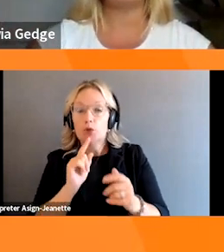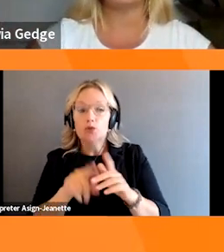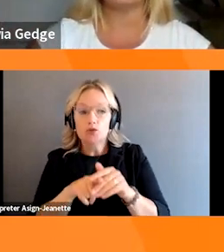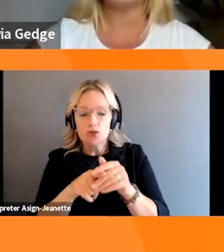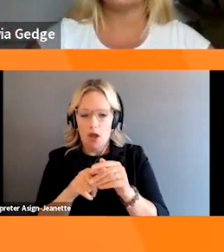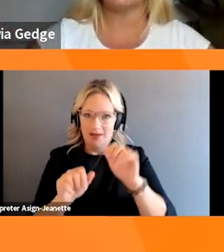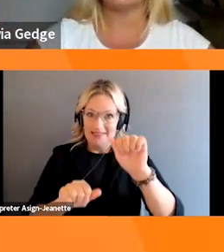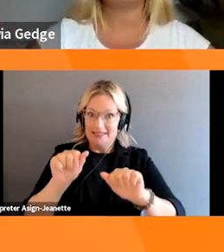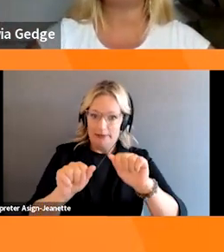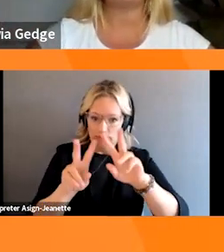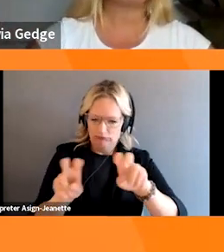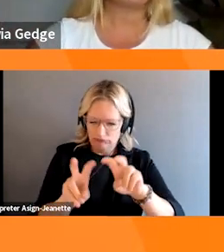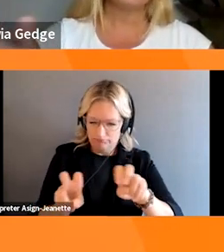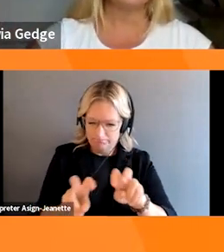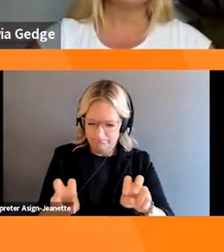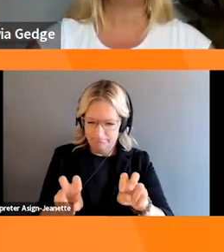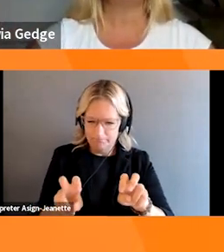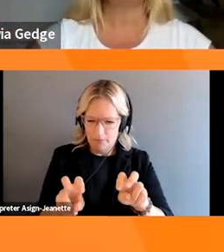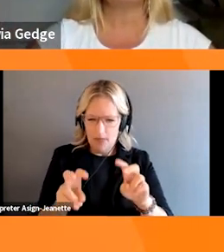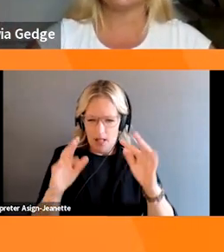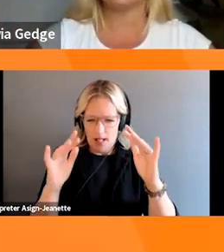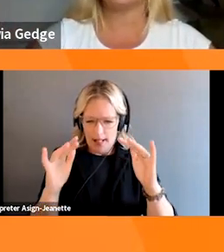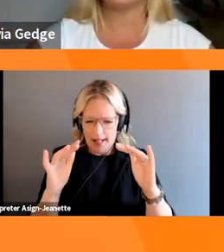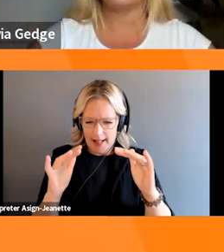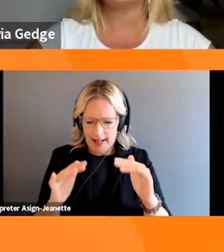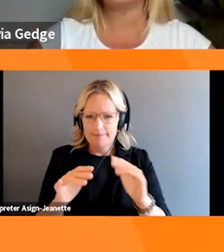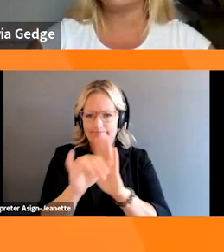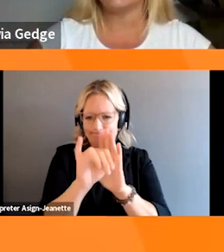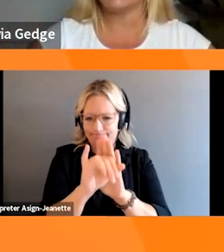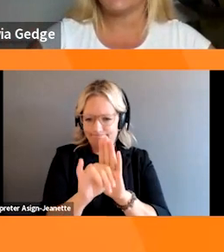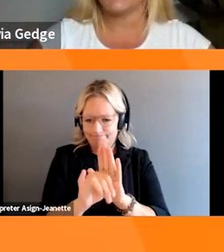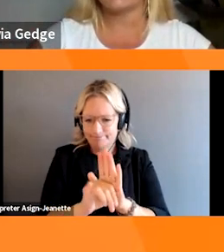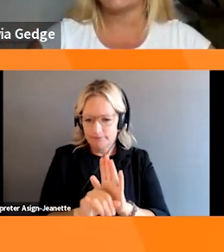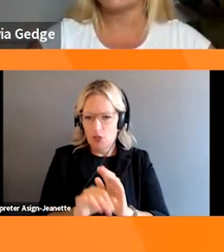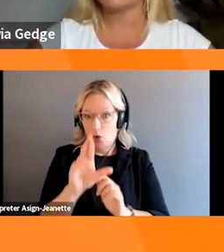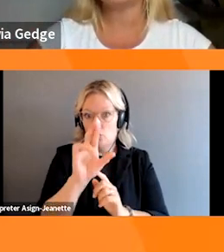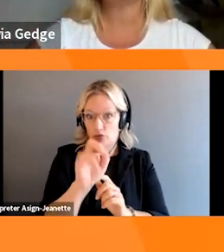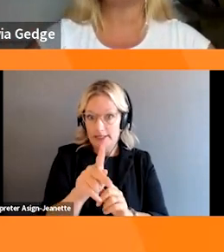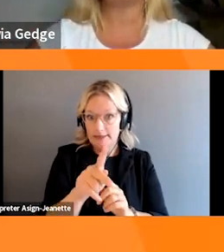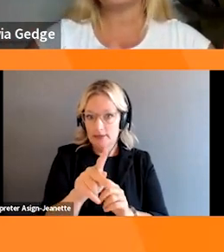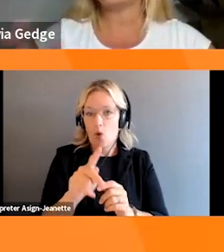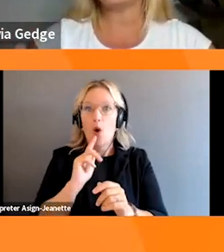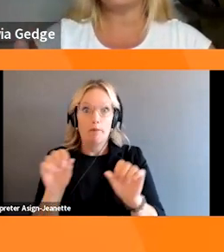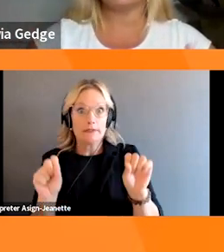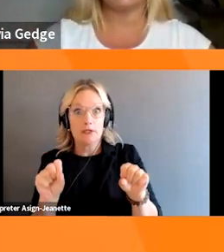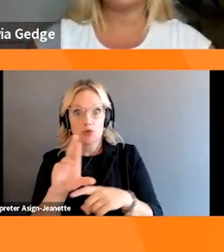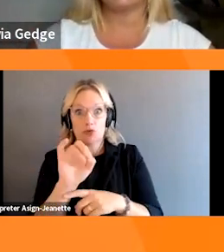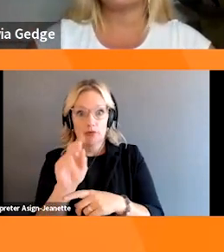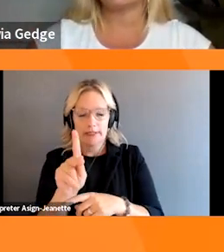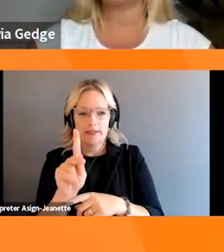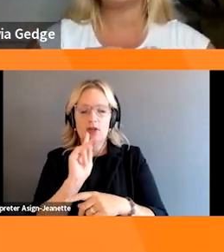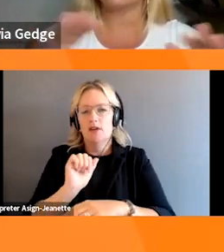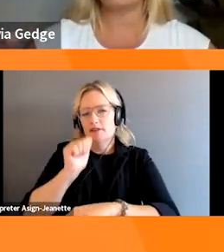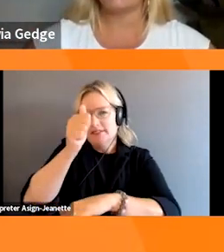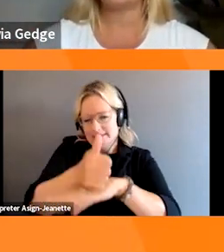exercise of doing an assessment, then you would move into risk mitigation strategies. So based on the